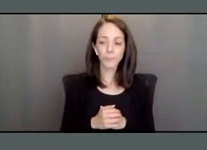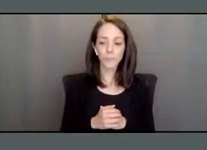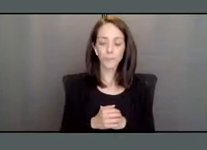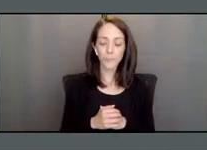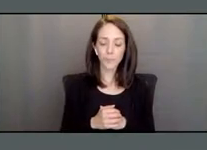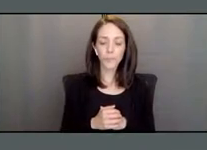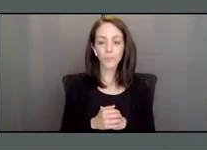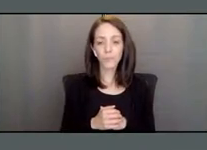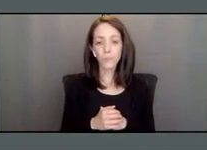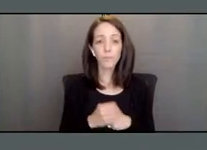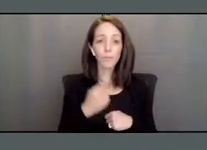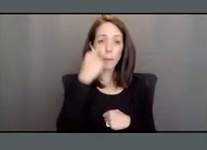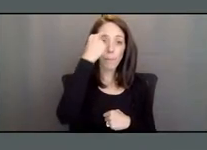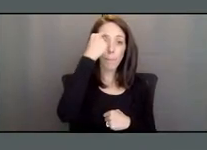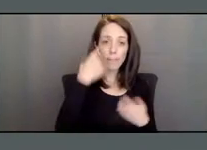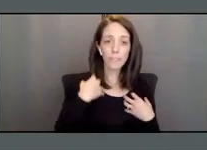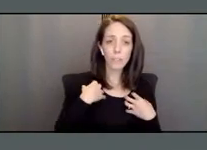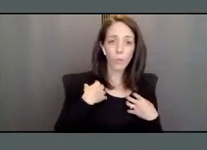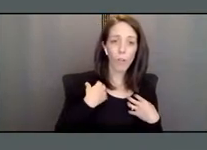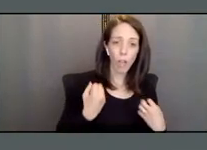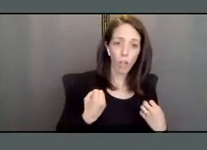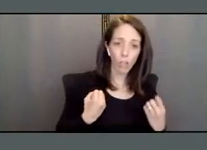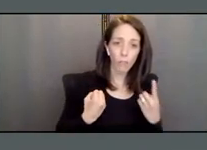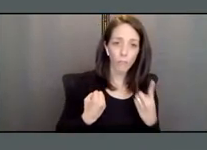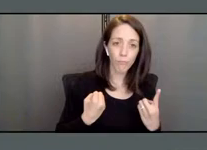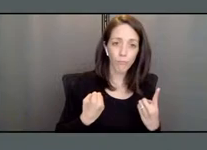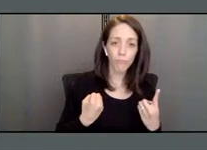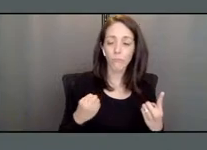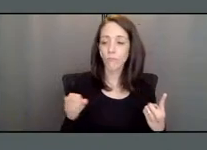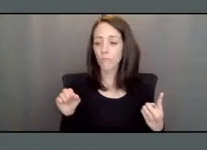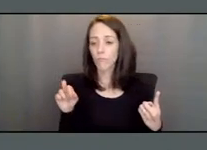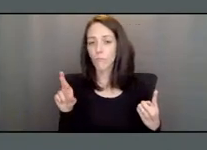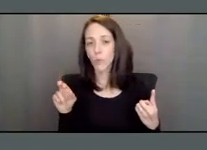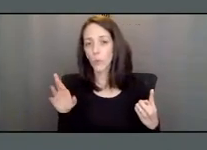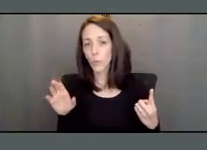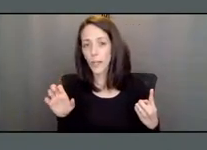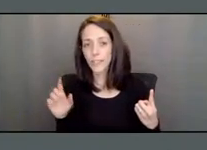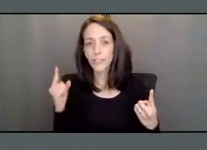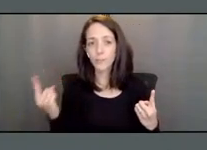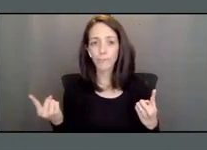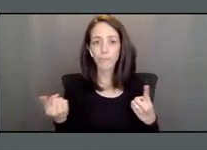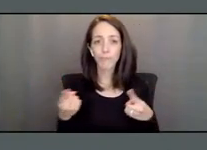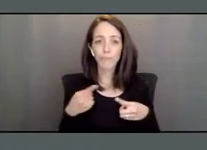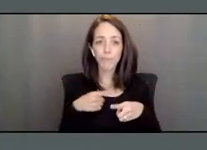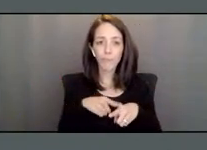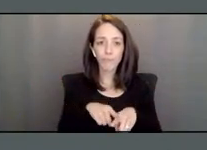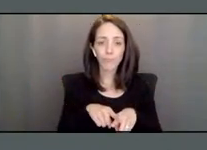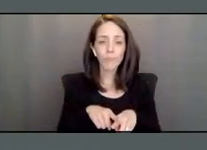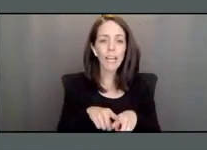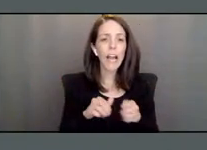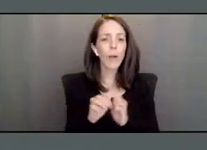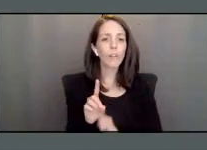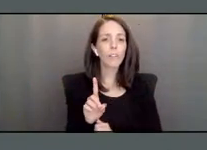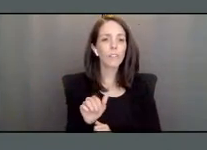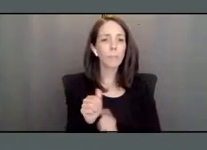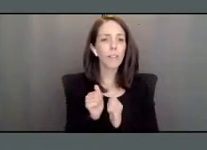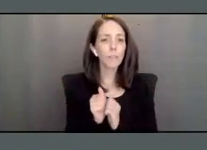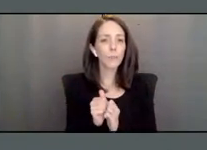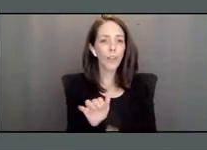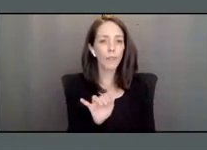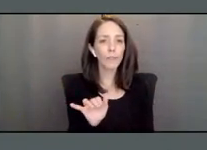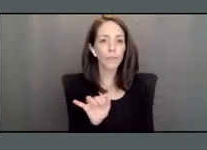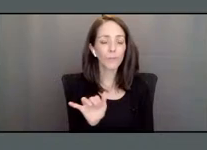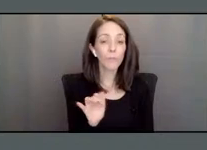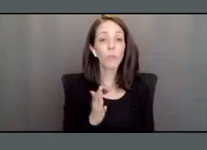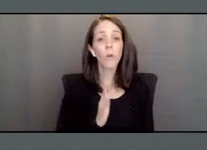mental health and race and disabilities and race. So it is our goal to